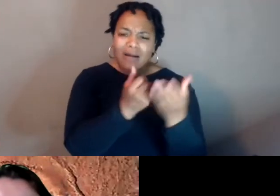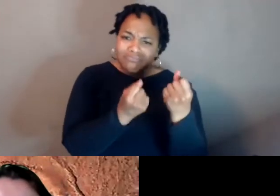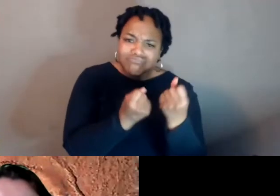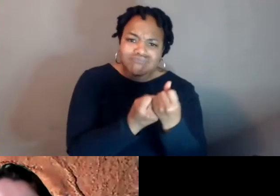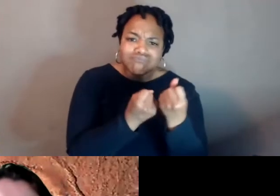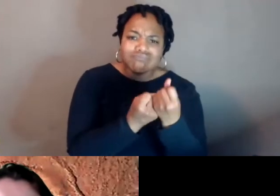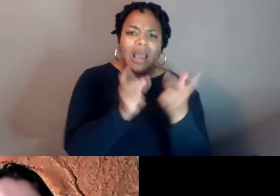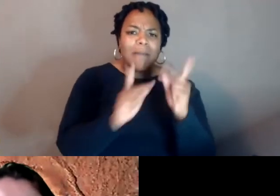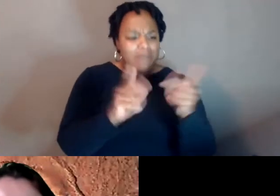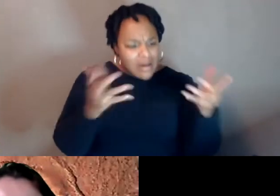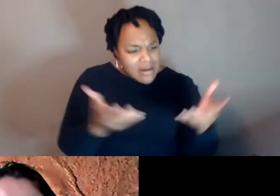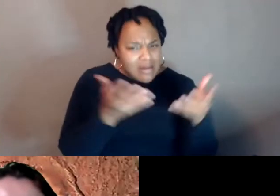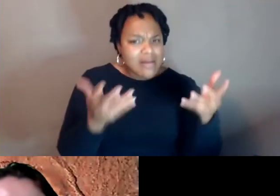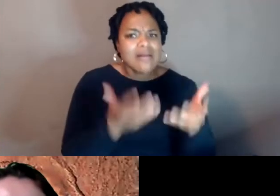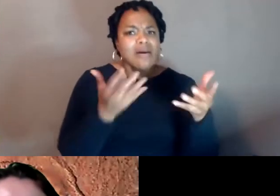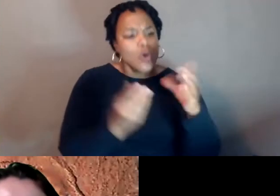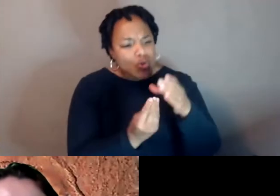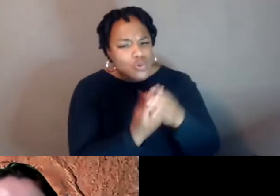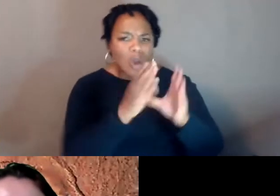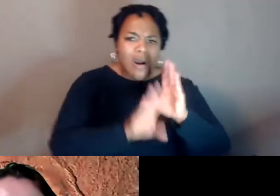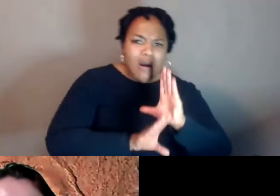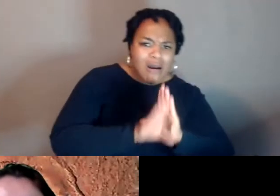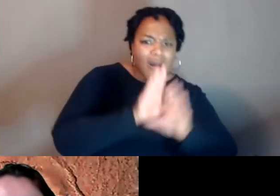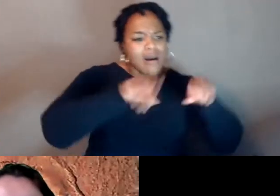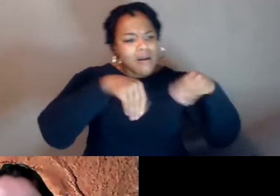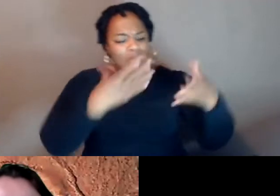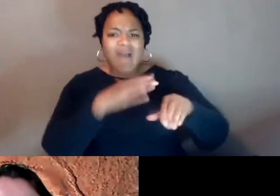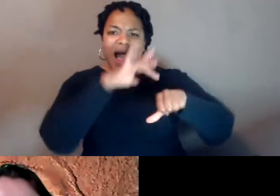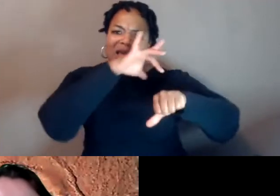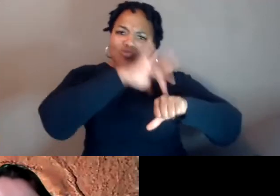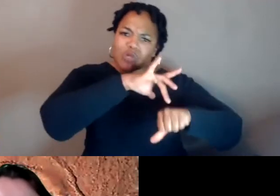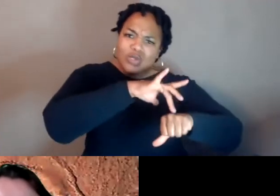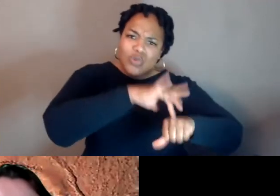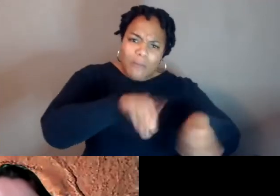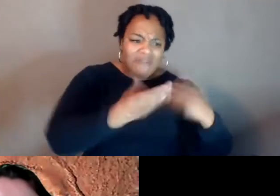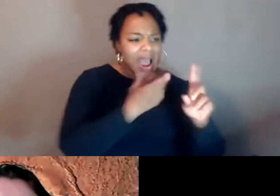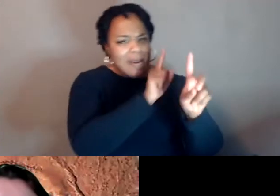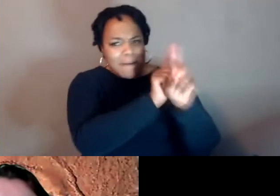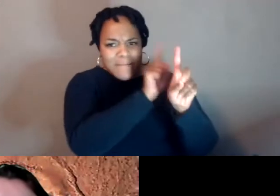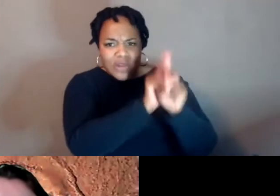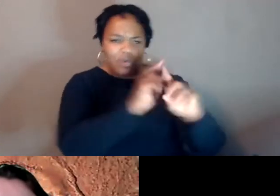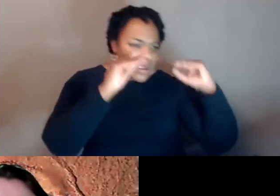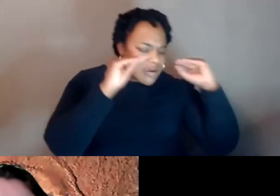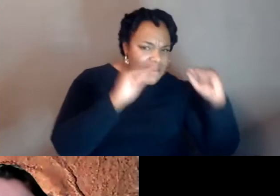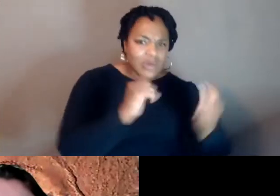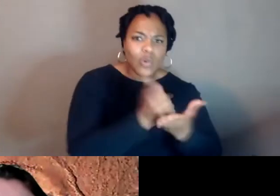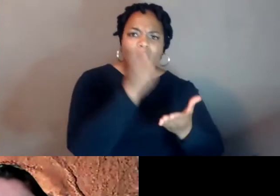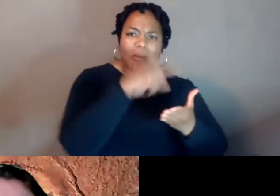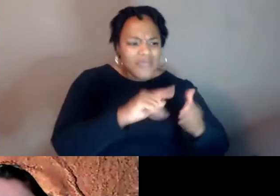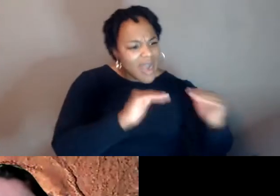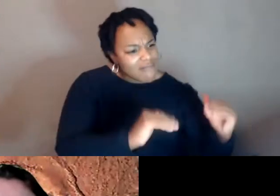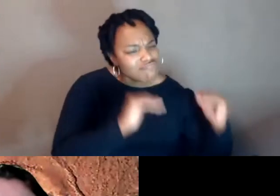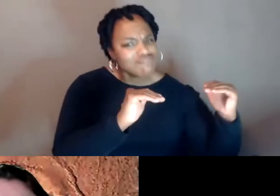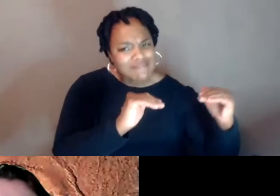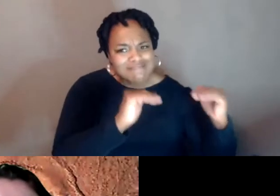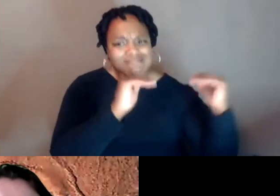in providing resources, mentoring, to help people to get to that next place where they want